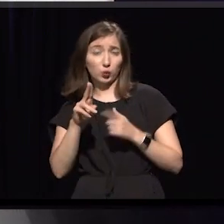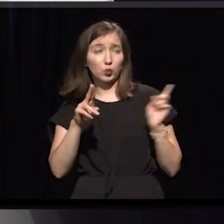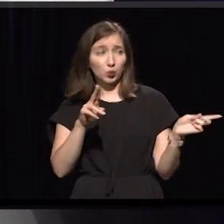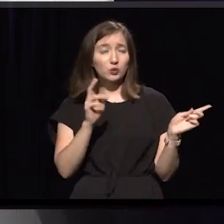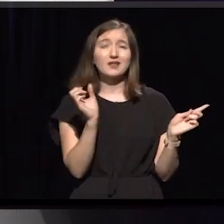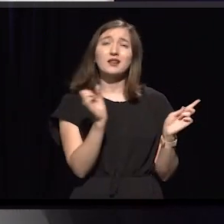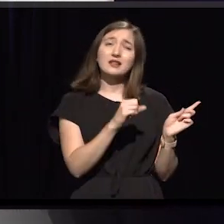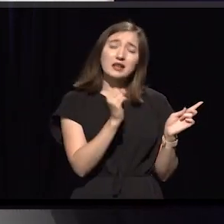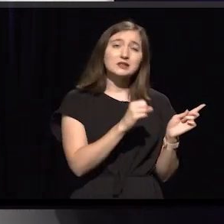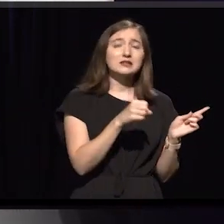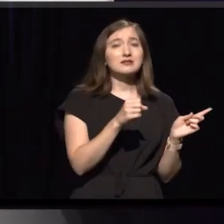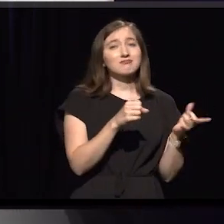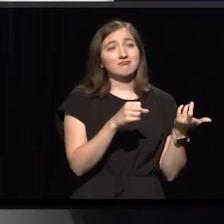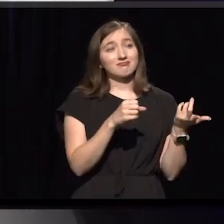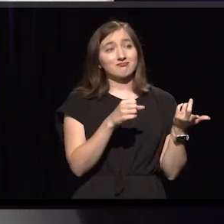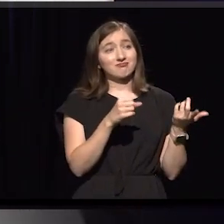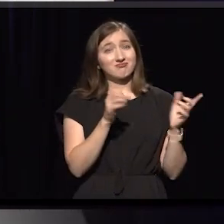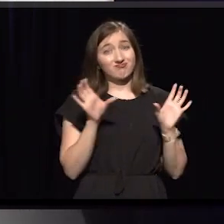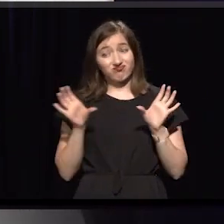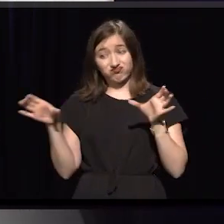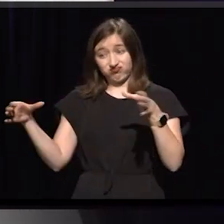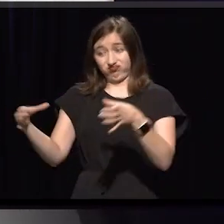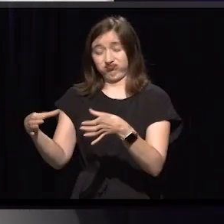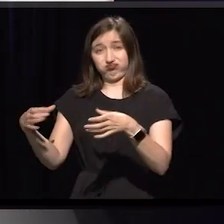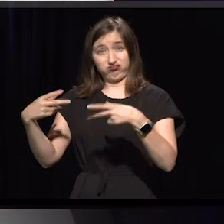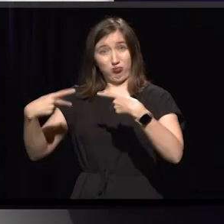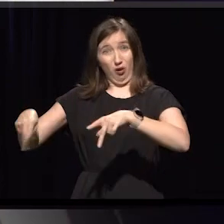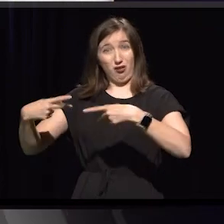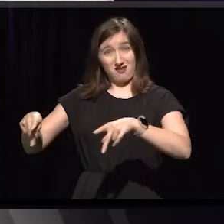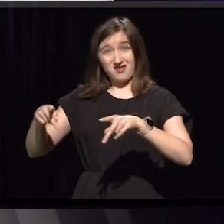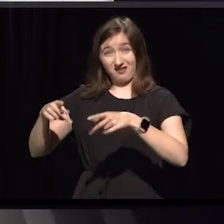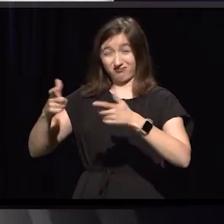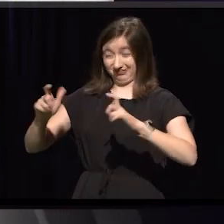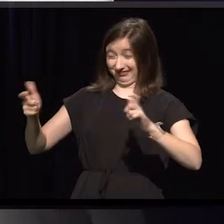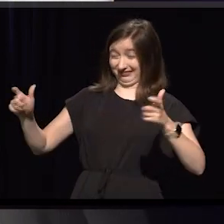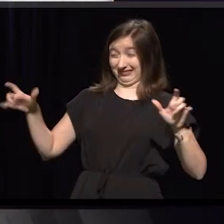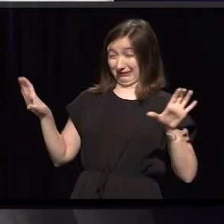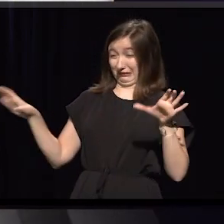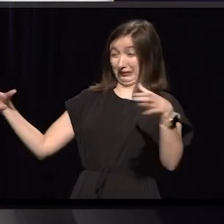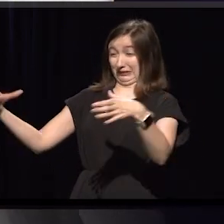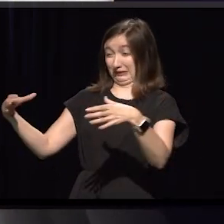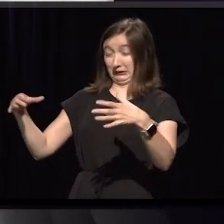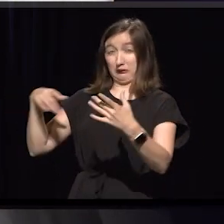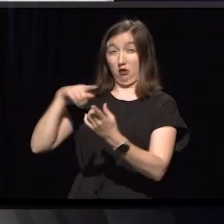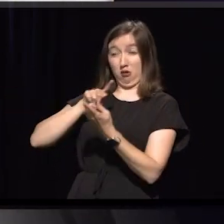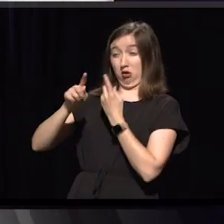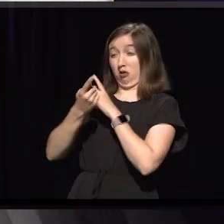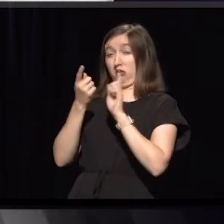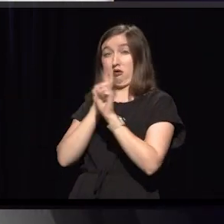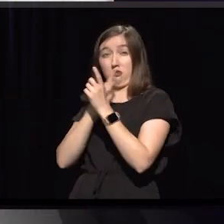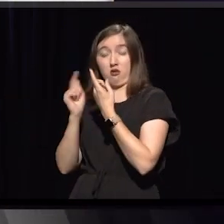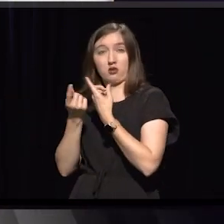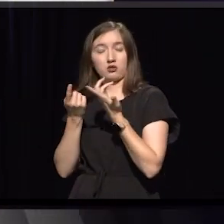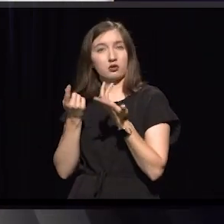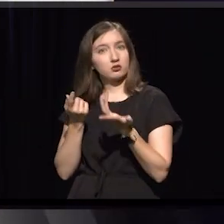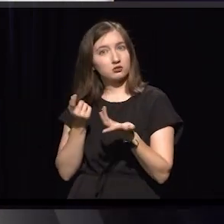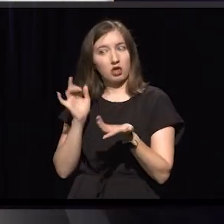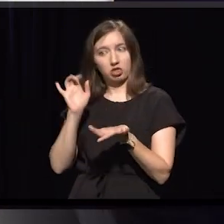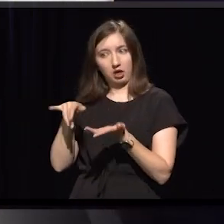gatherings and the lack of face masks and distance is really what's going to keep this